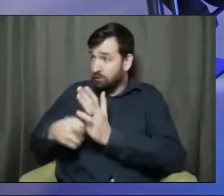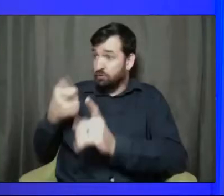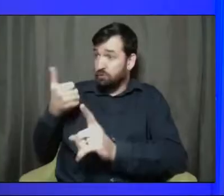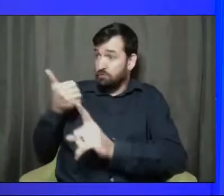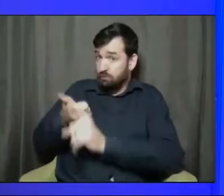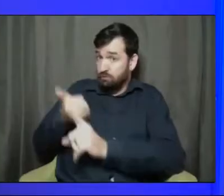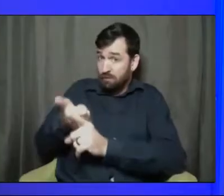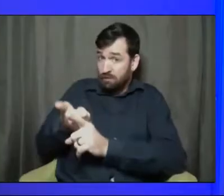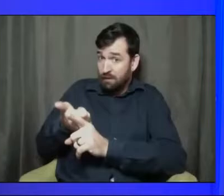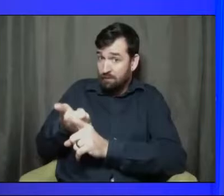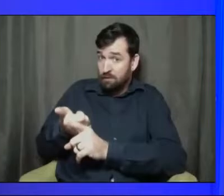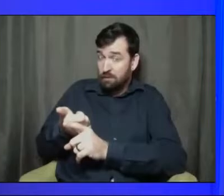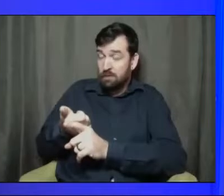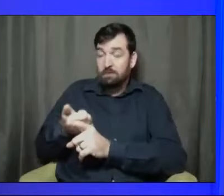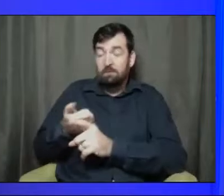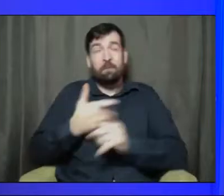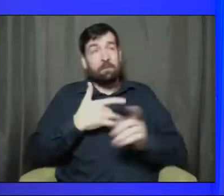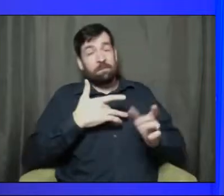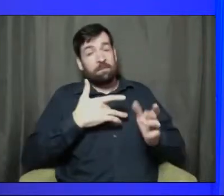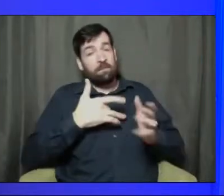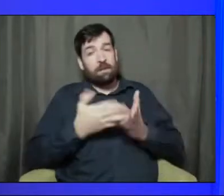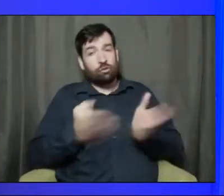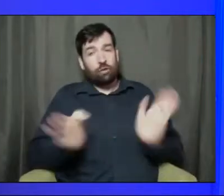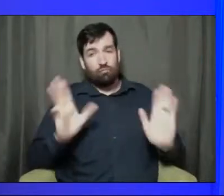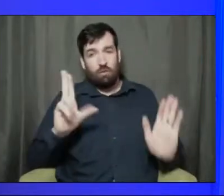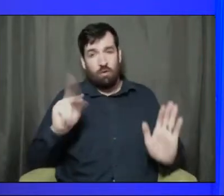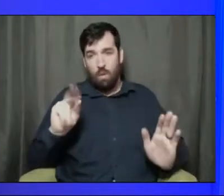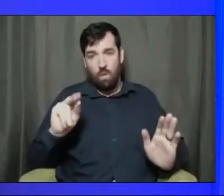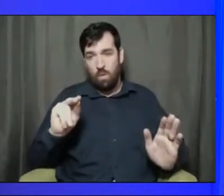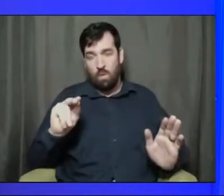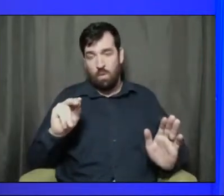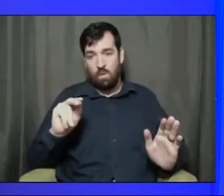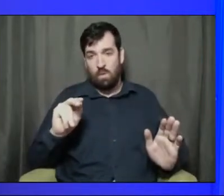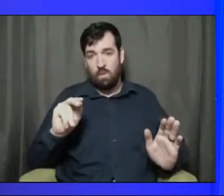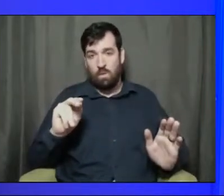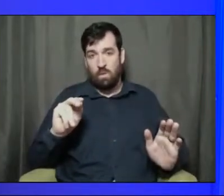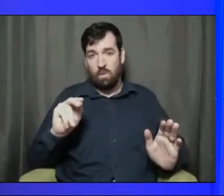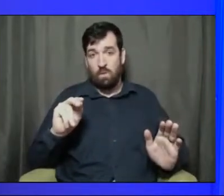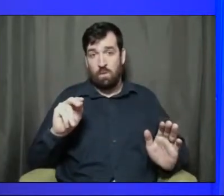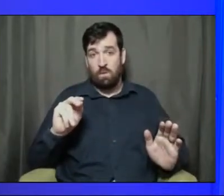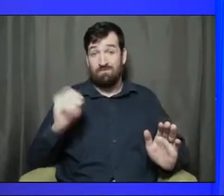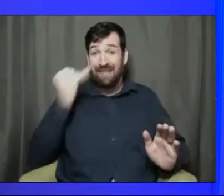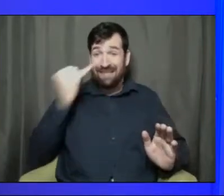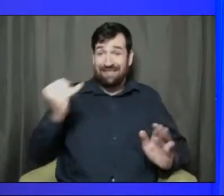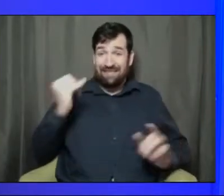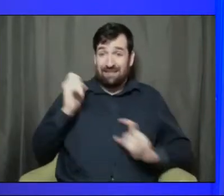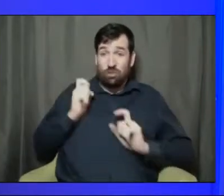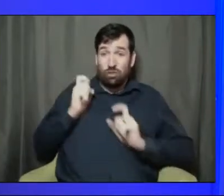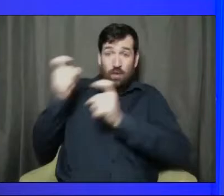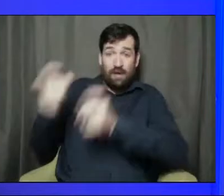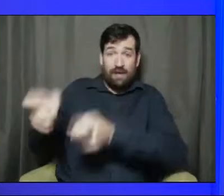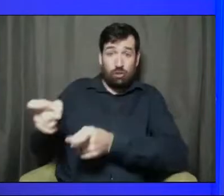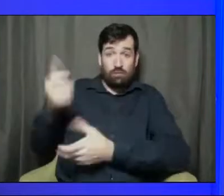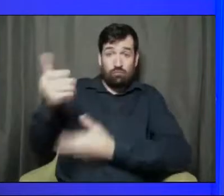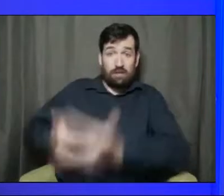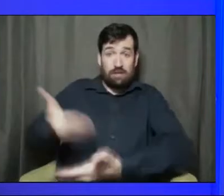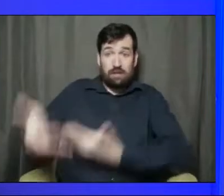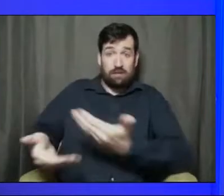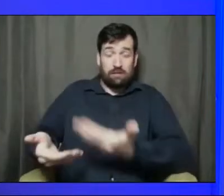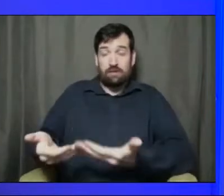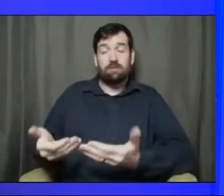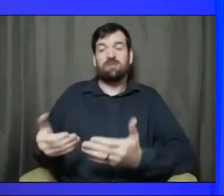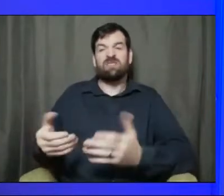not be in general. So the idea is that the donation process is essentially cost neutral. There are, of